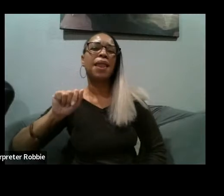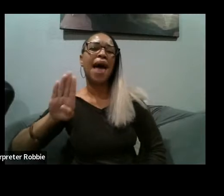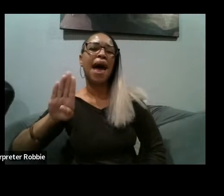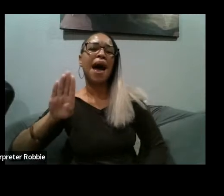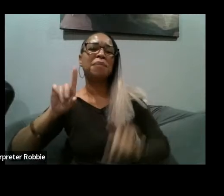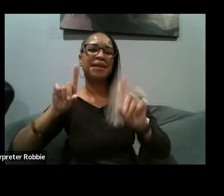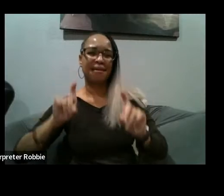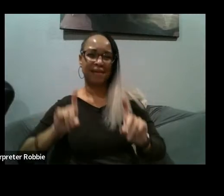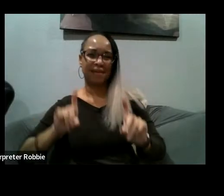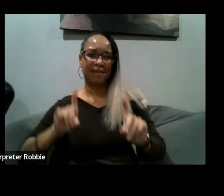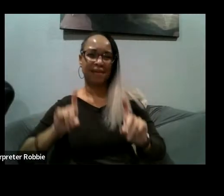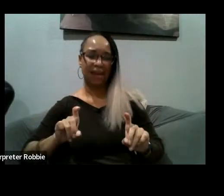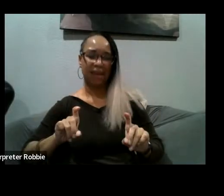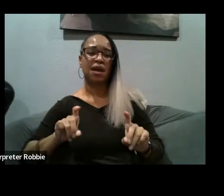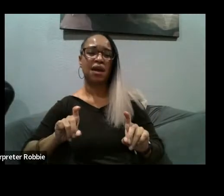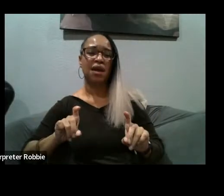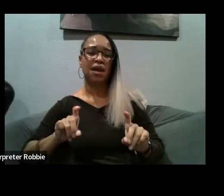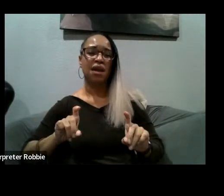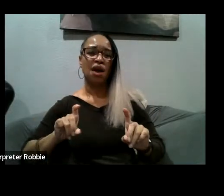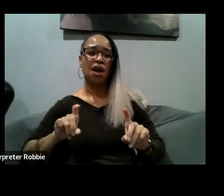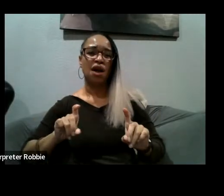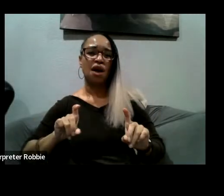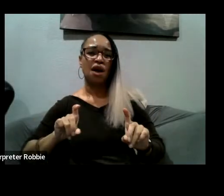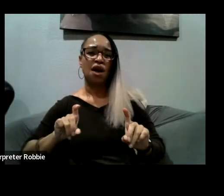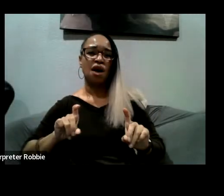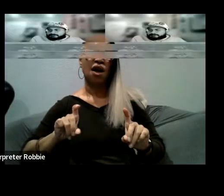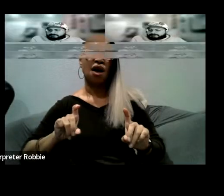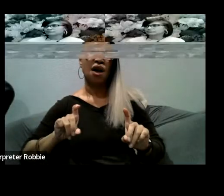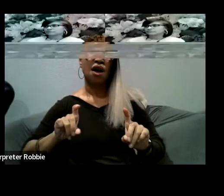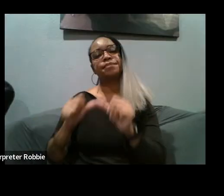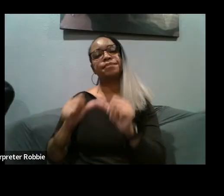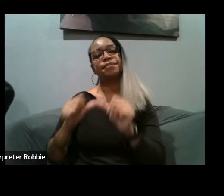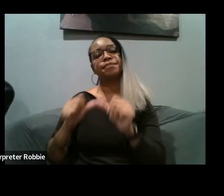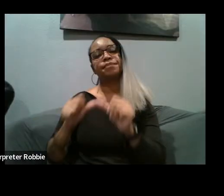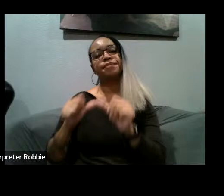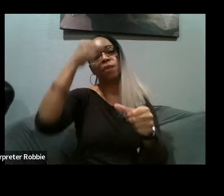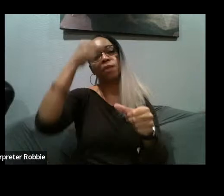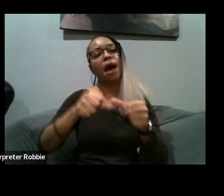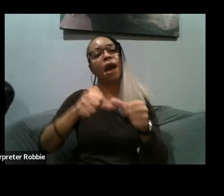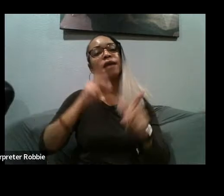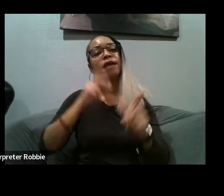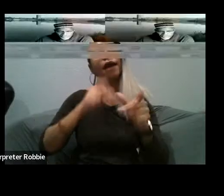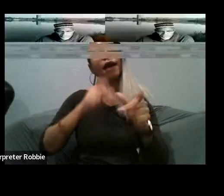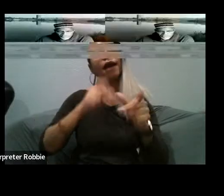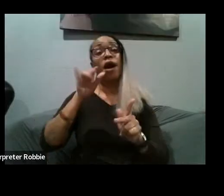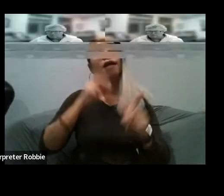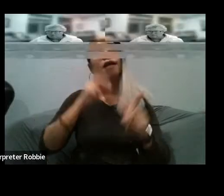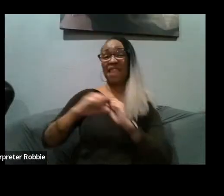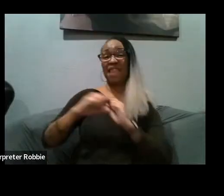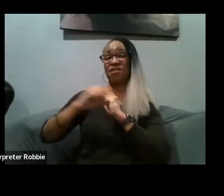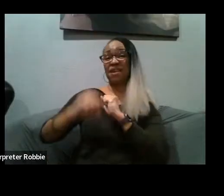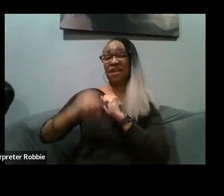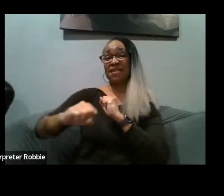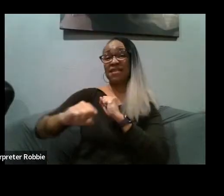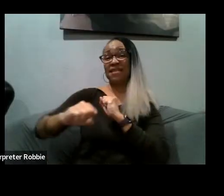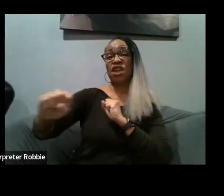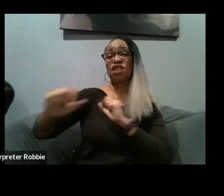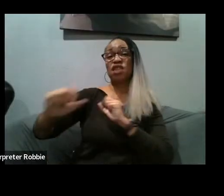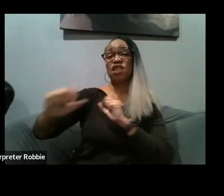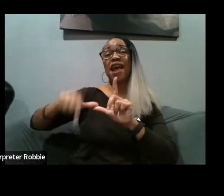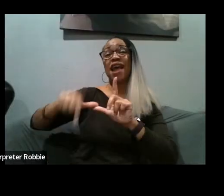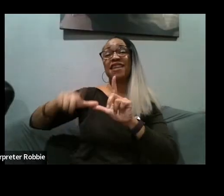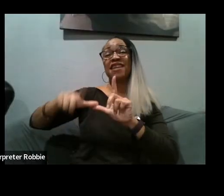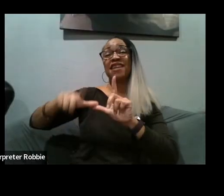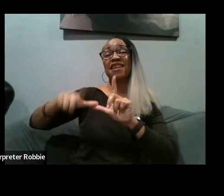so we've just continually tried to remind folks that there's extensions on the expiration of many of the